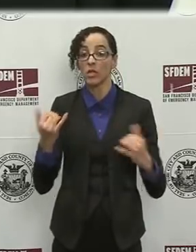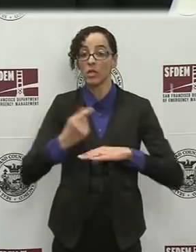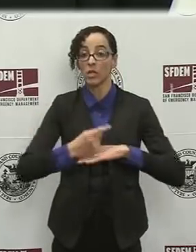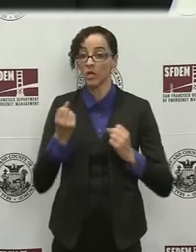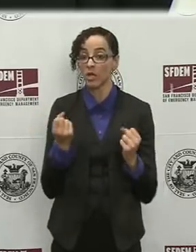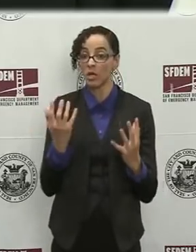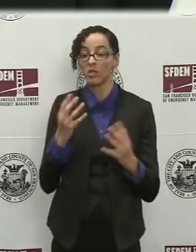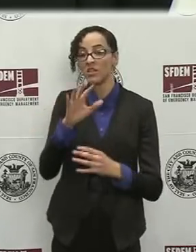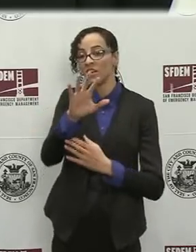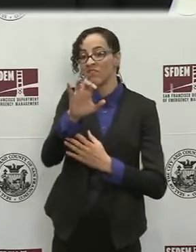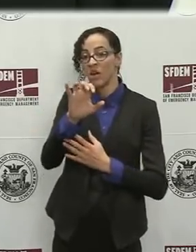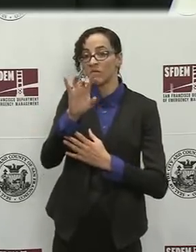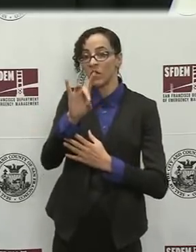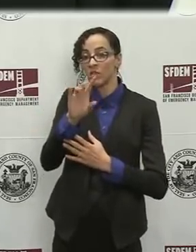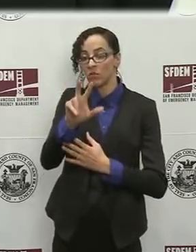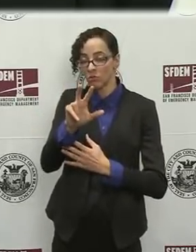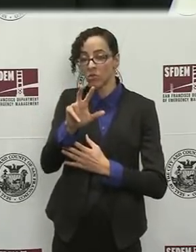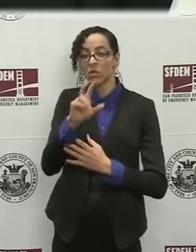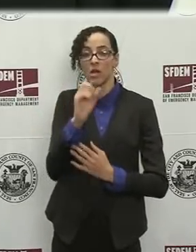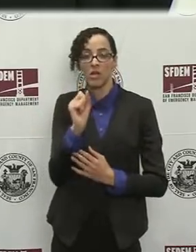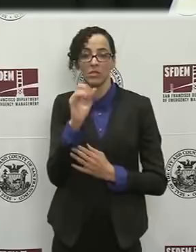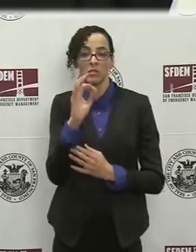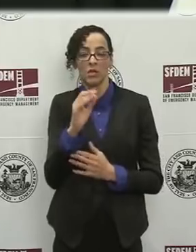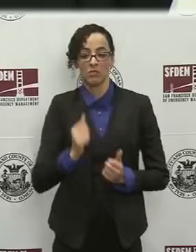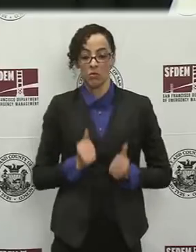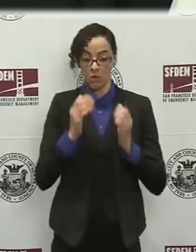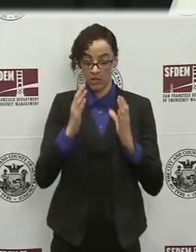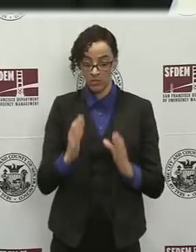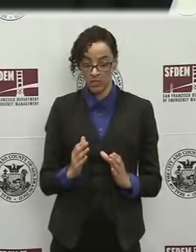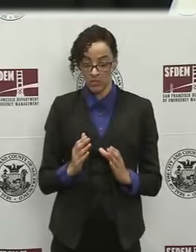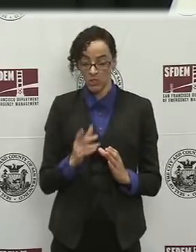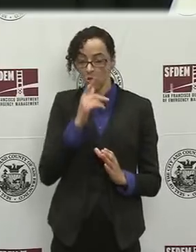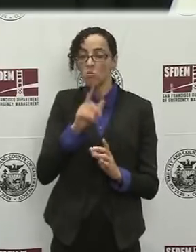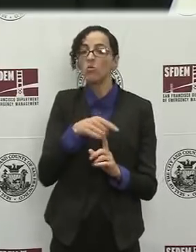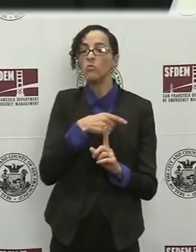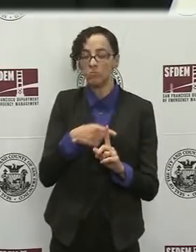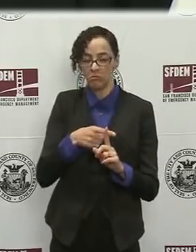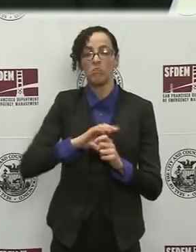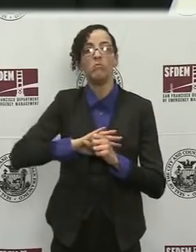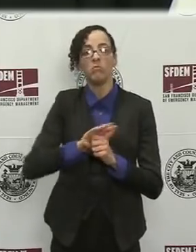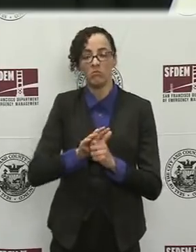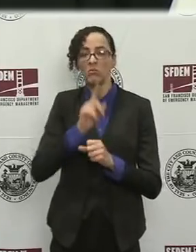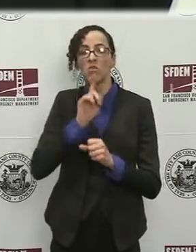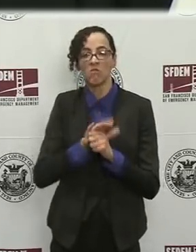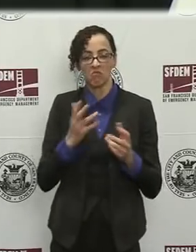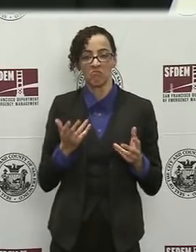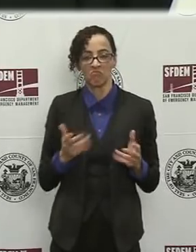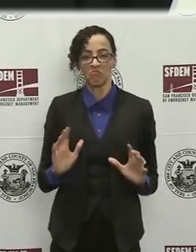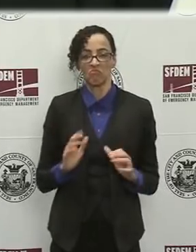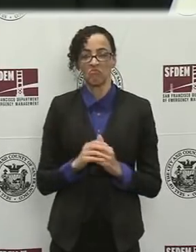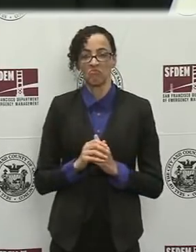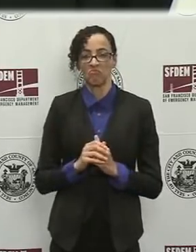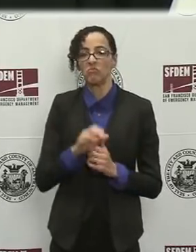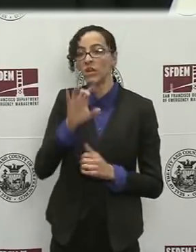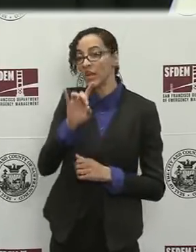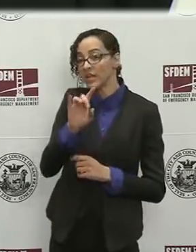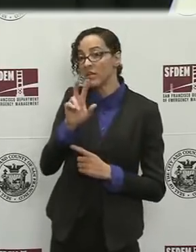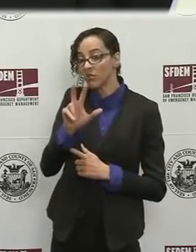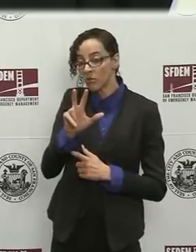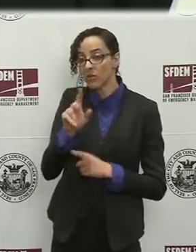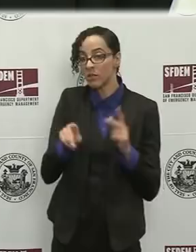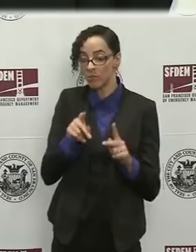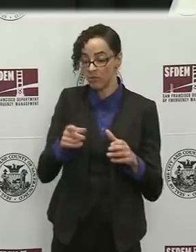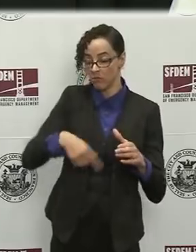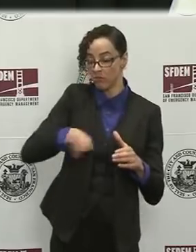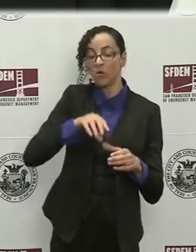583 San Francisco residents with confirmed cases of coronavirus. 83 of them are in the hospitals across the